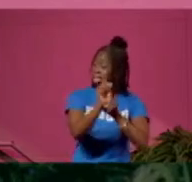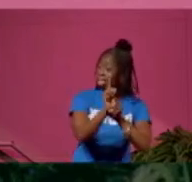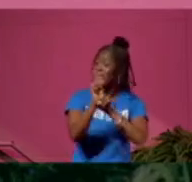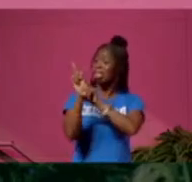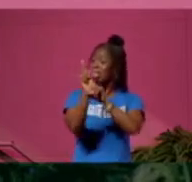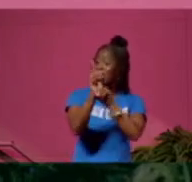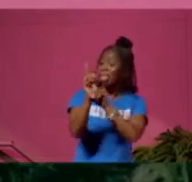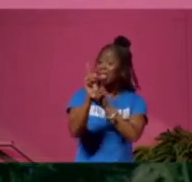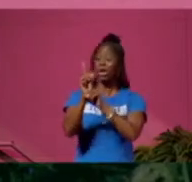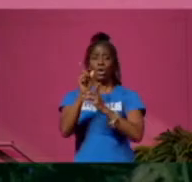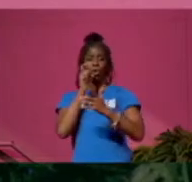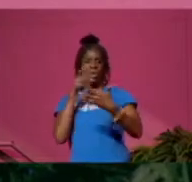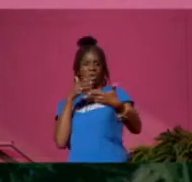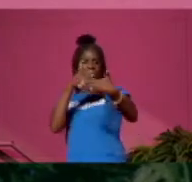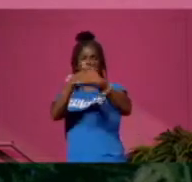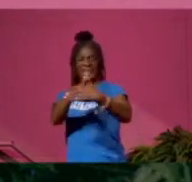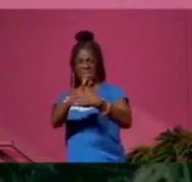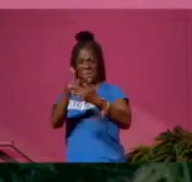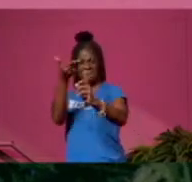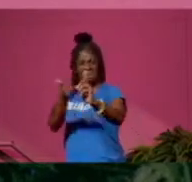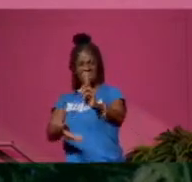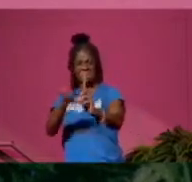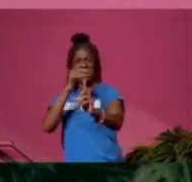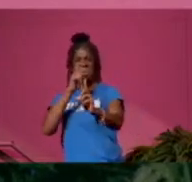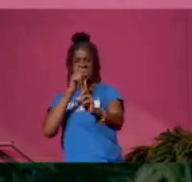be for you, who can be against you?